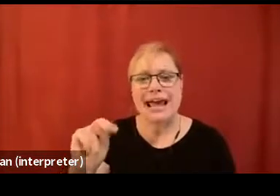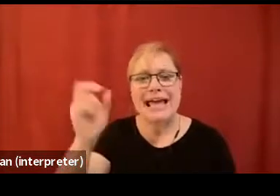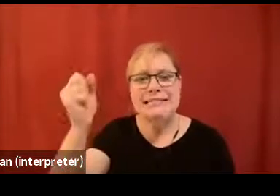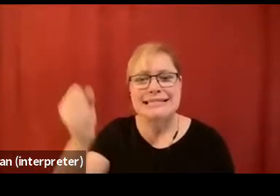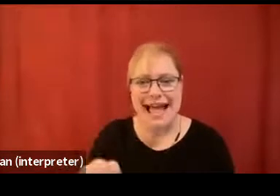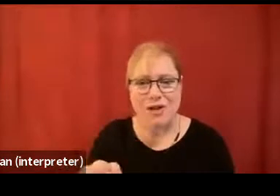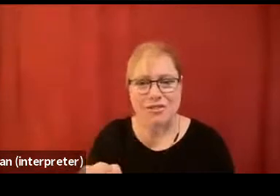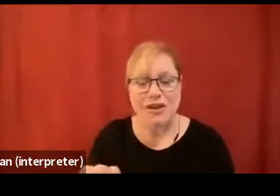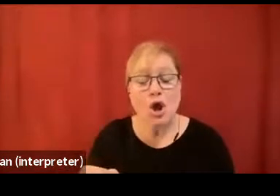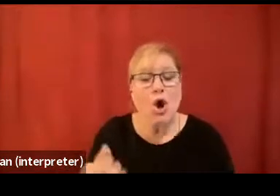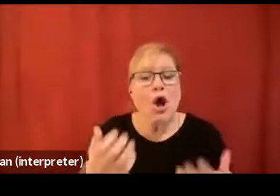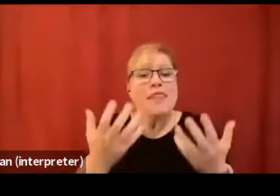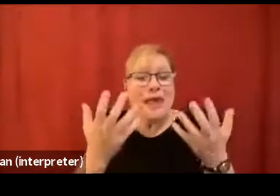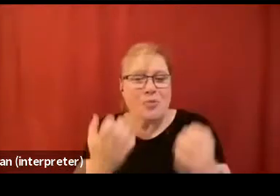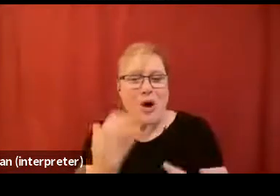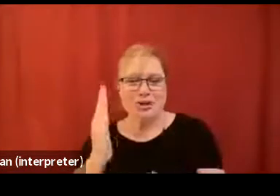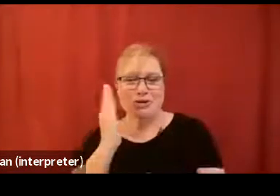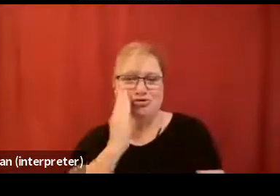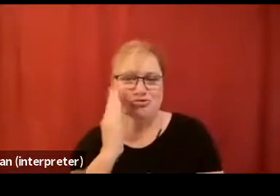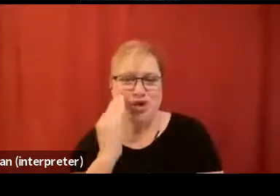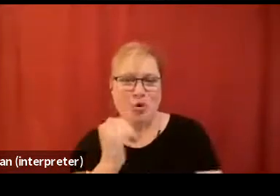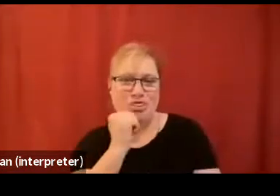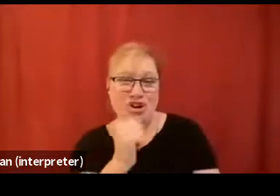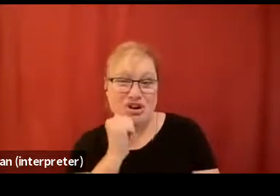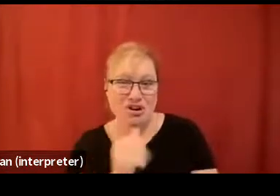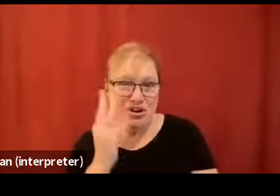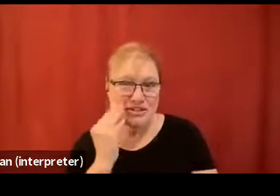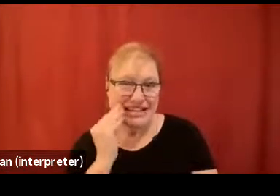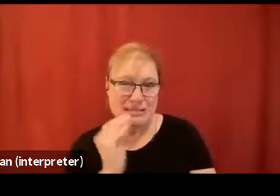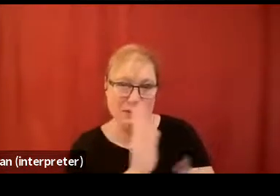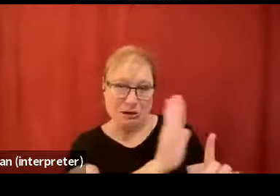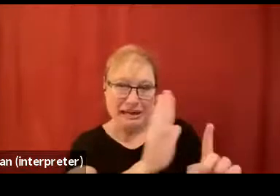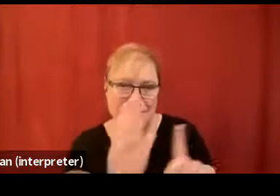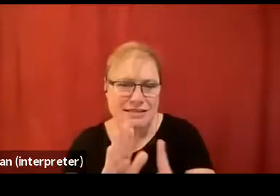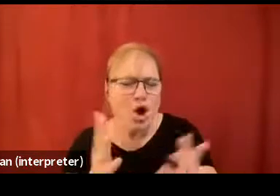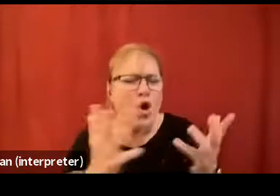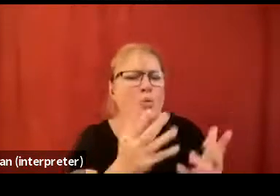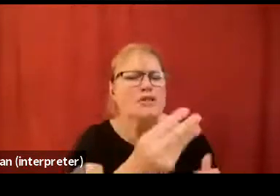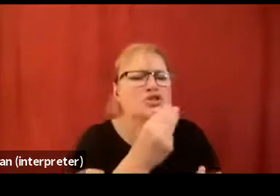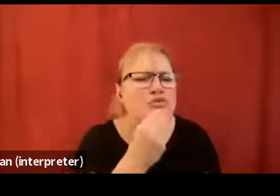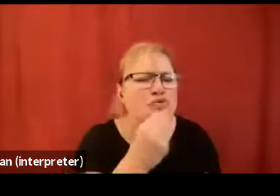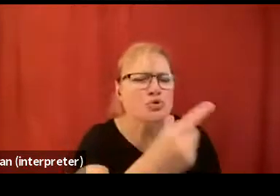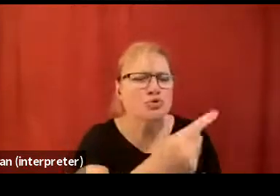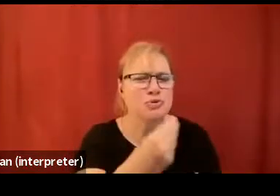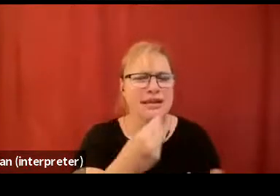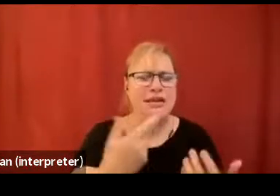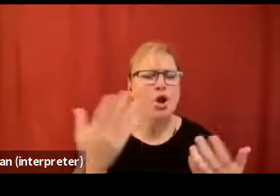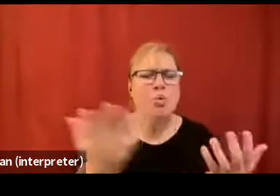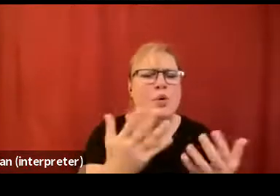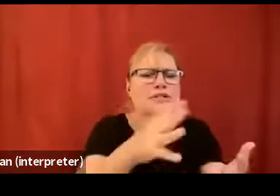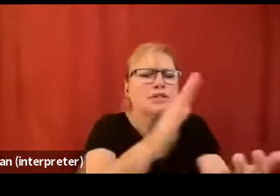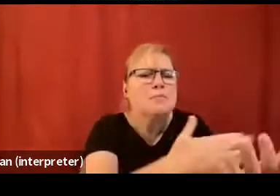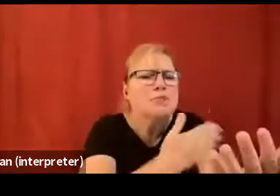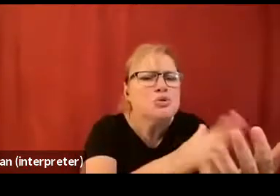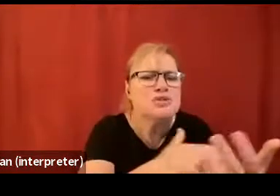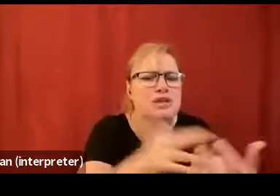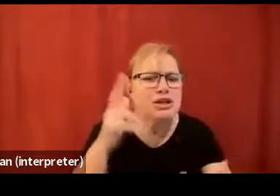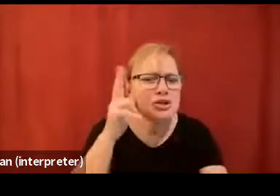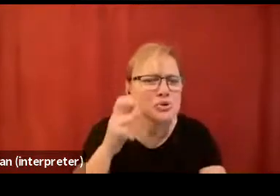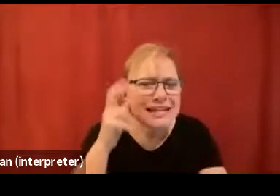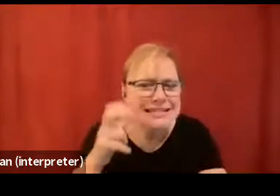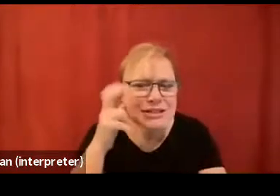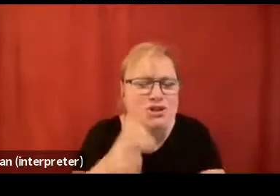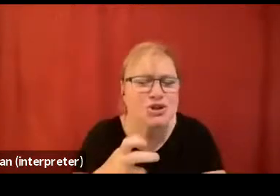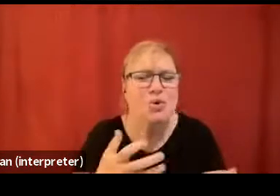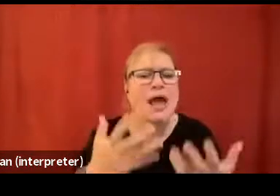experience? What is the music you listen to and the food you ate? And what should the exhibit look like to get young people excited about coming to see the